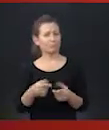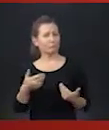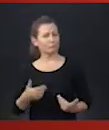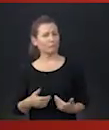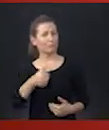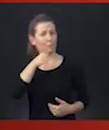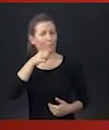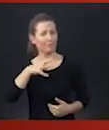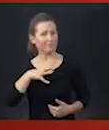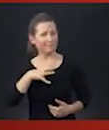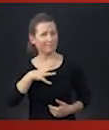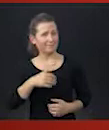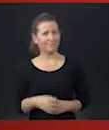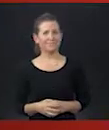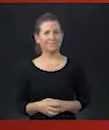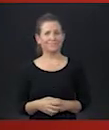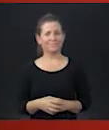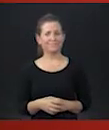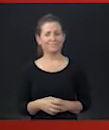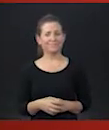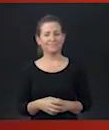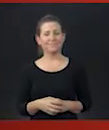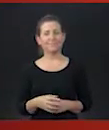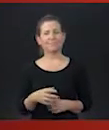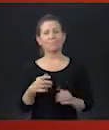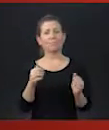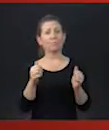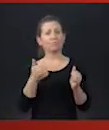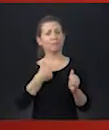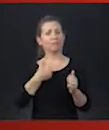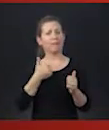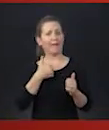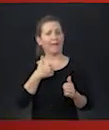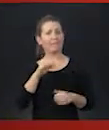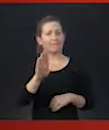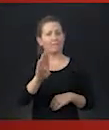I am a woman with a